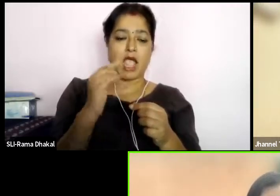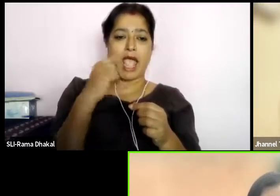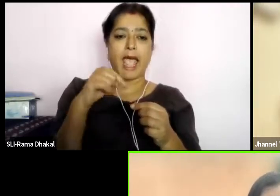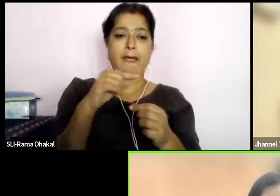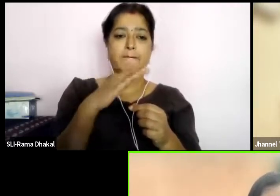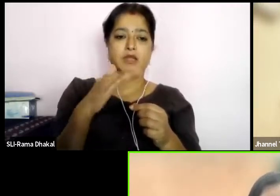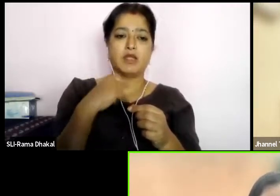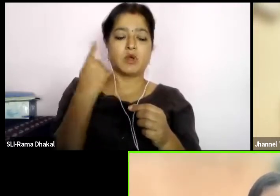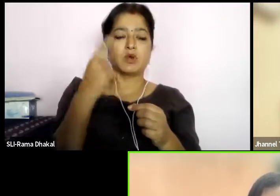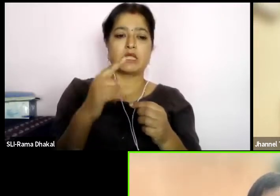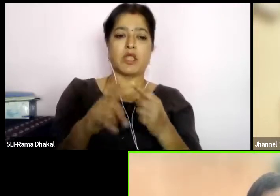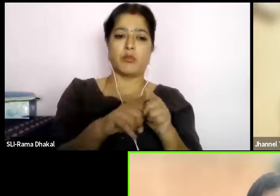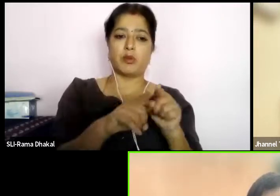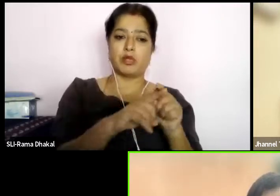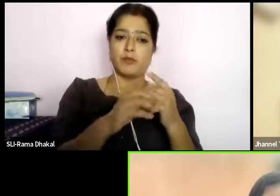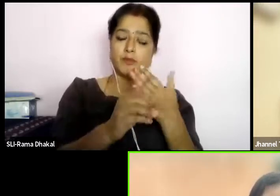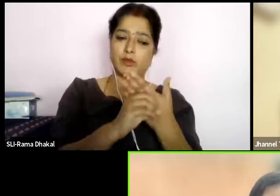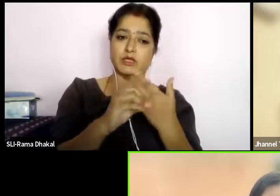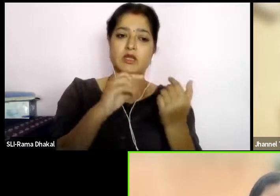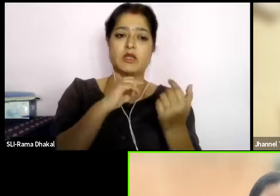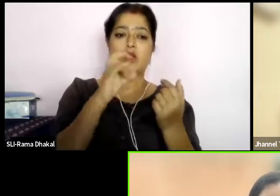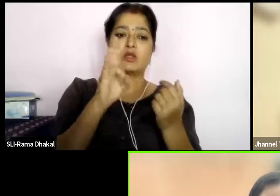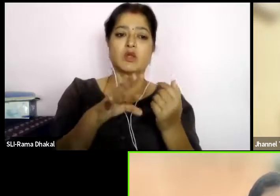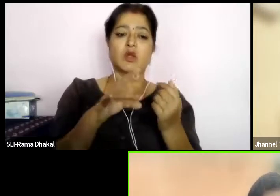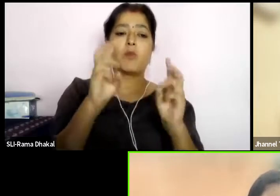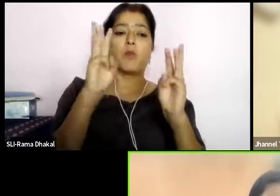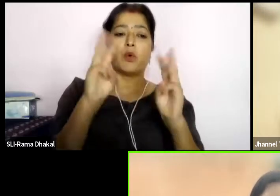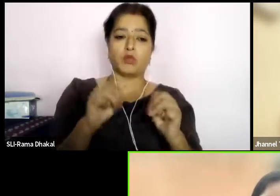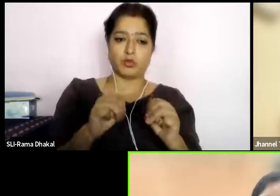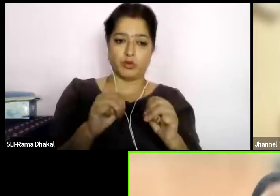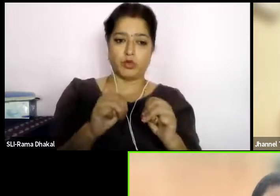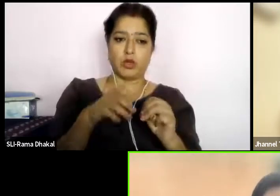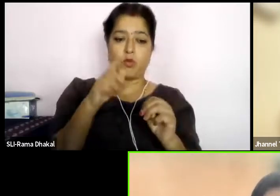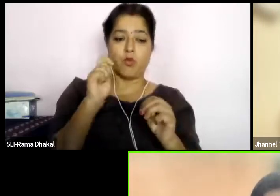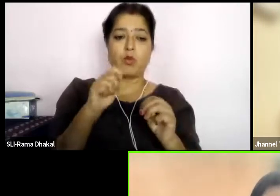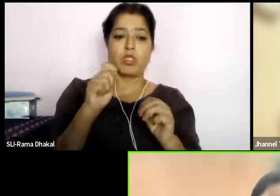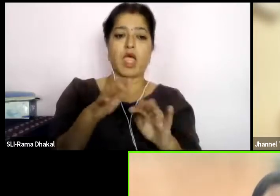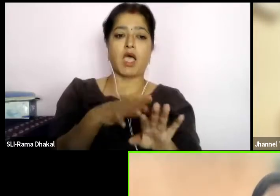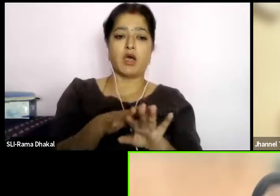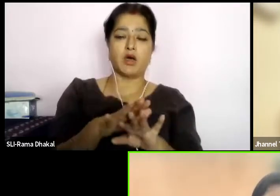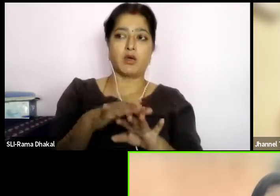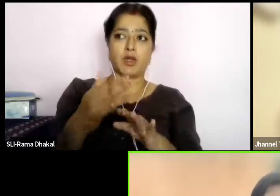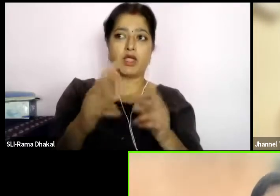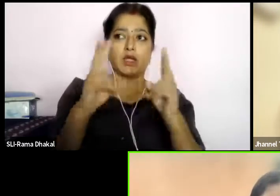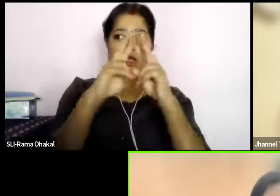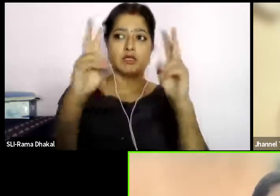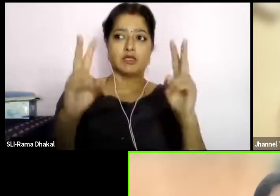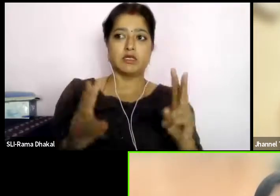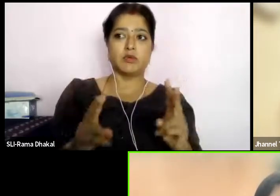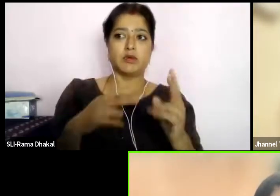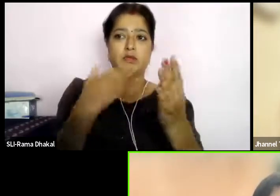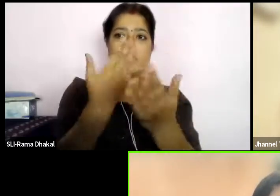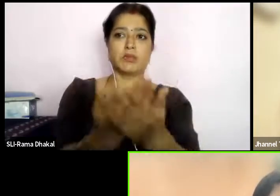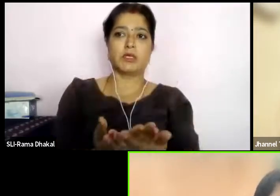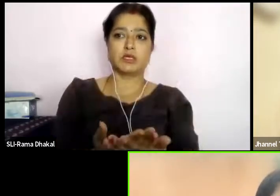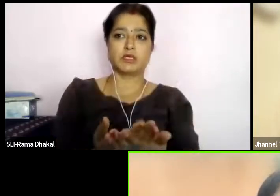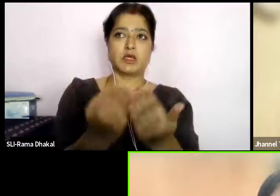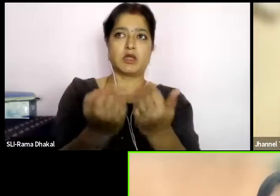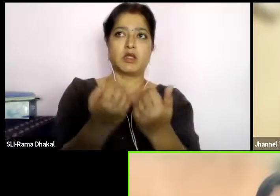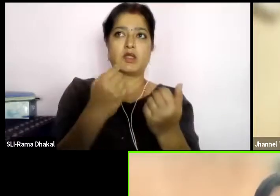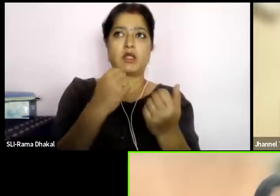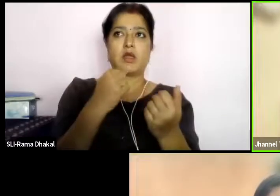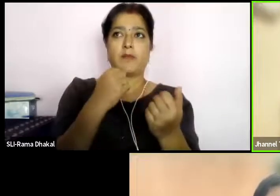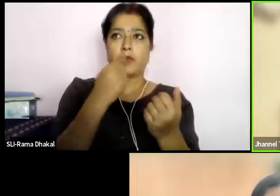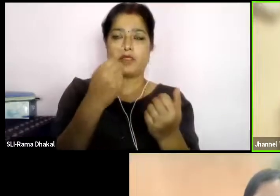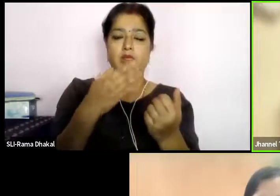I'll just stop here and I thank you for listening to me and I would love if you have any concerns and queries. Thank you.